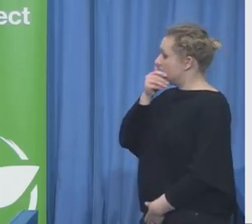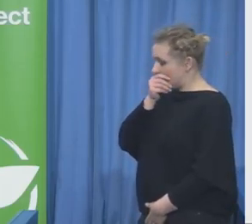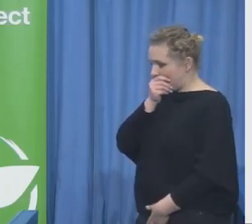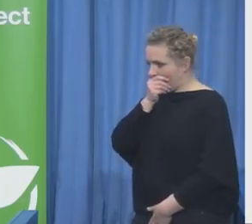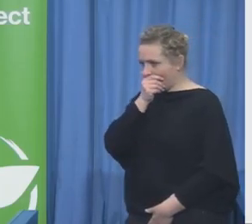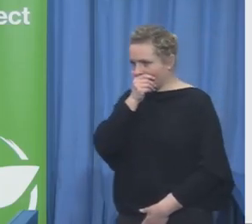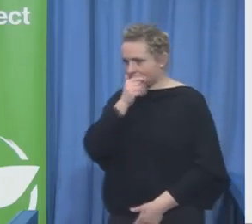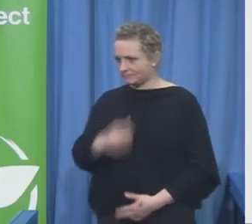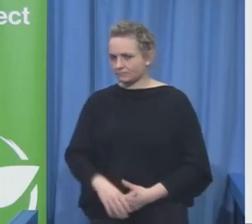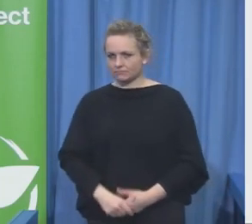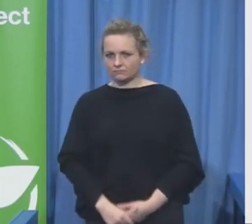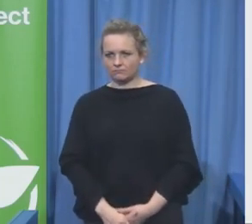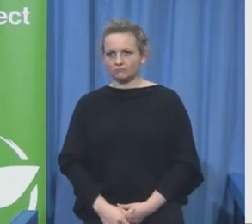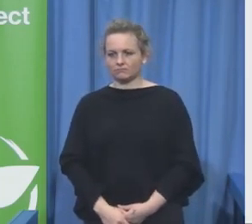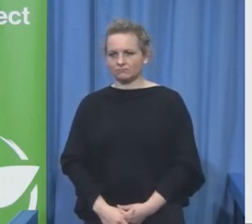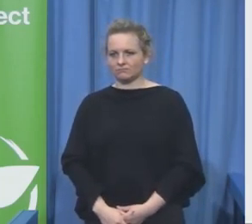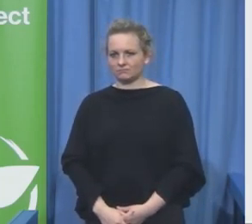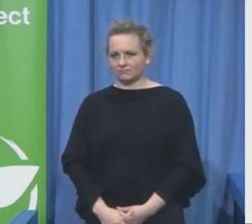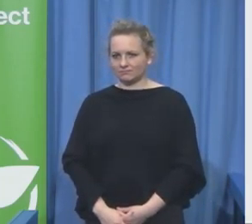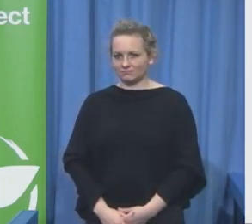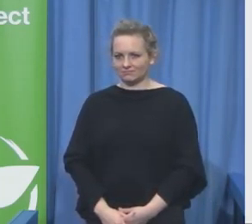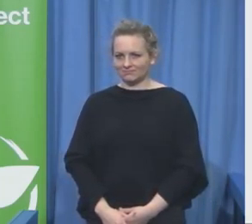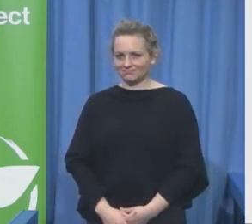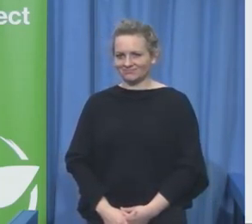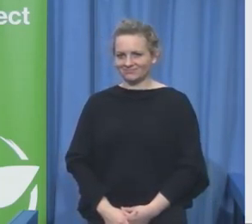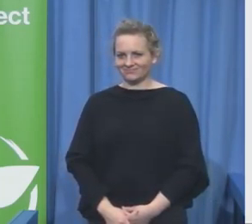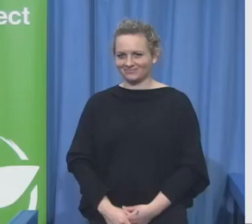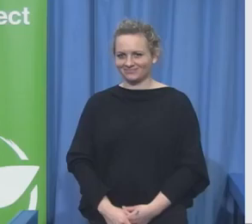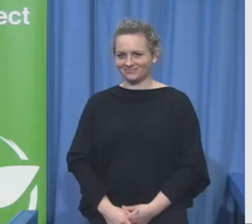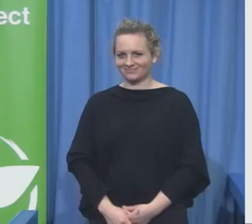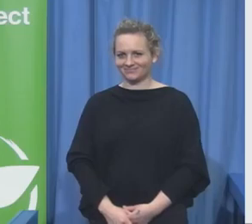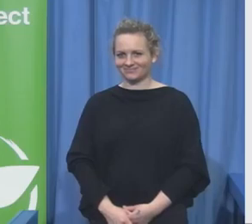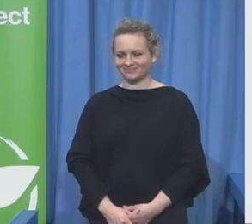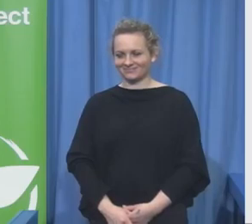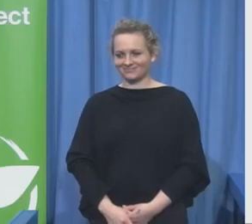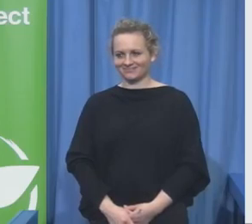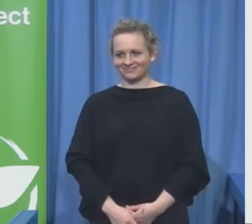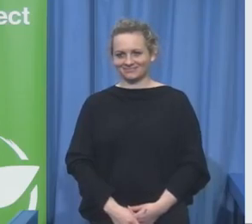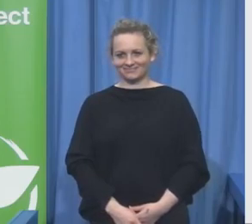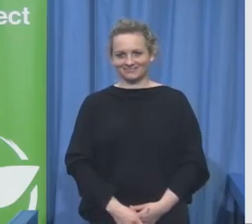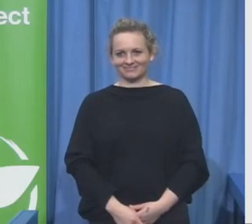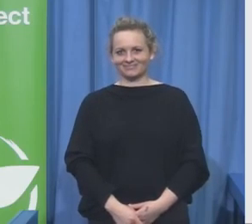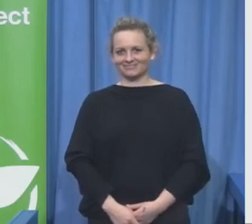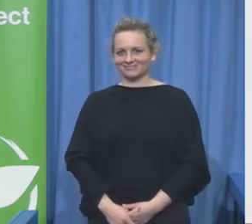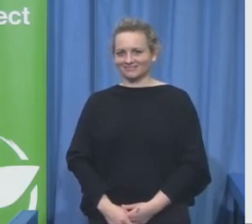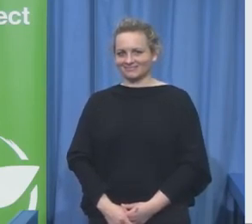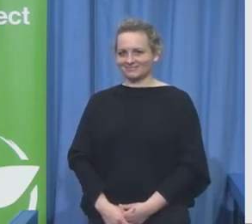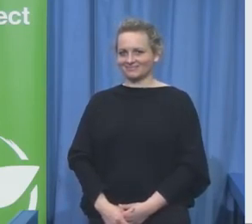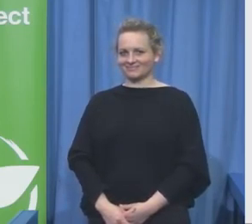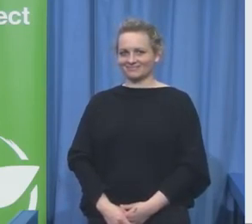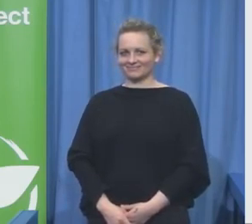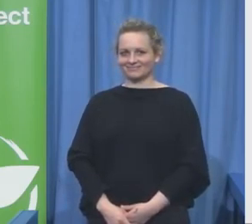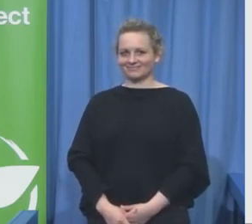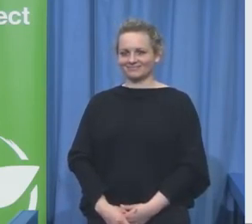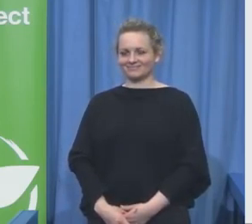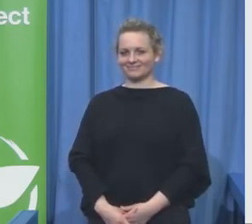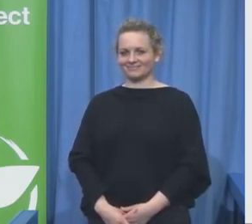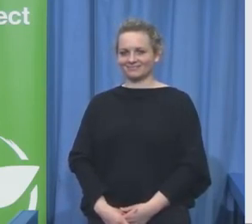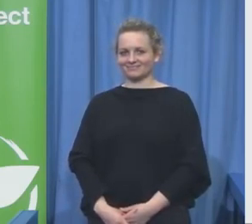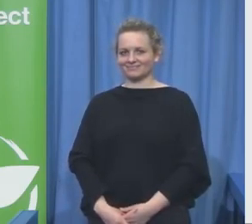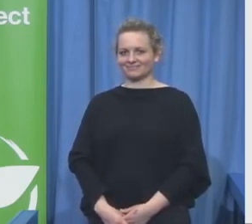employees, our customers, our friends, our family. We need to empower people with disabilities to come to work as they